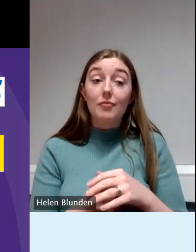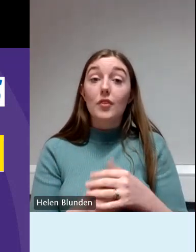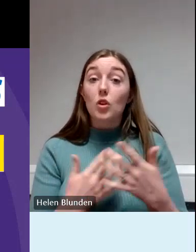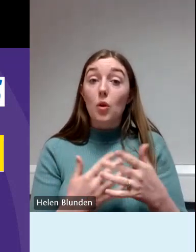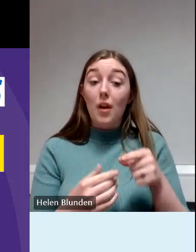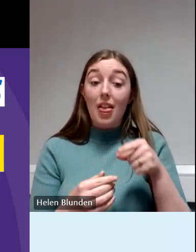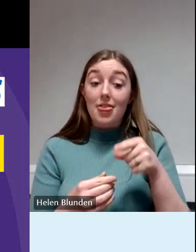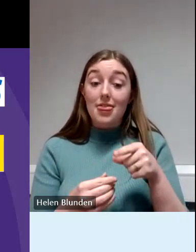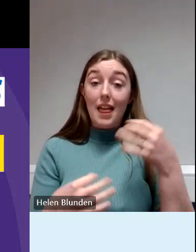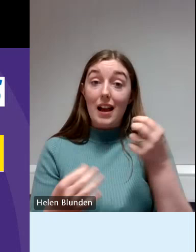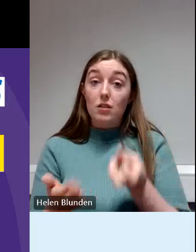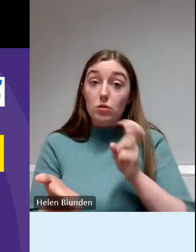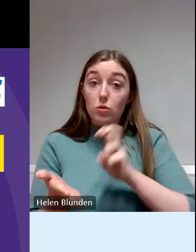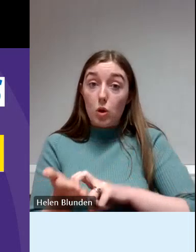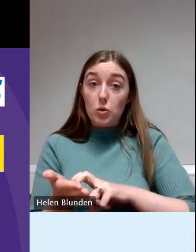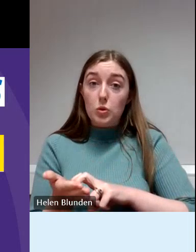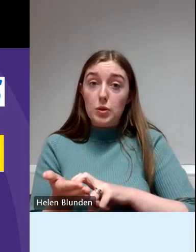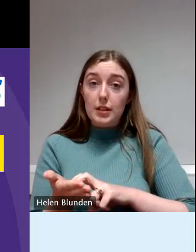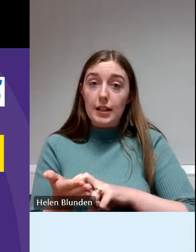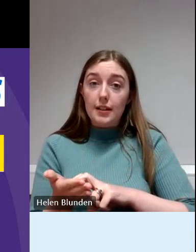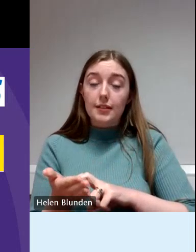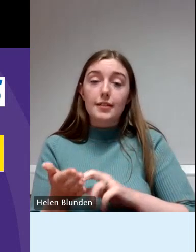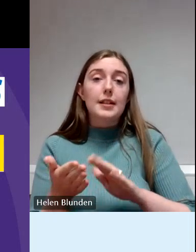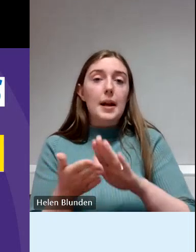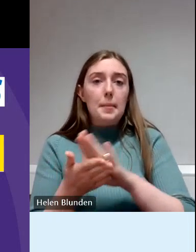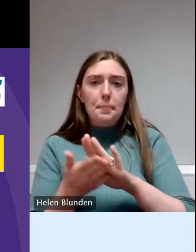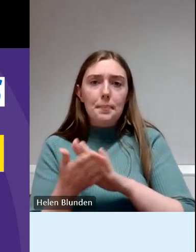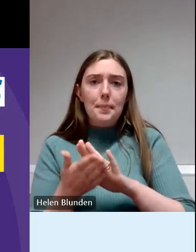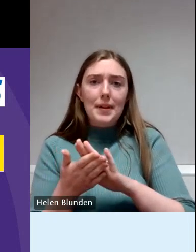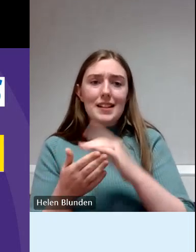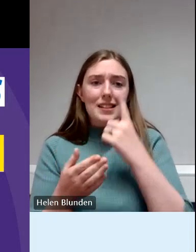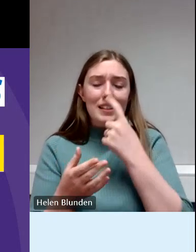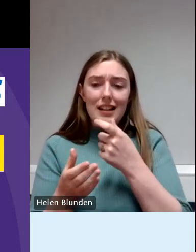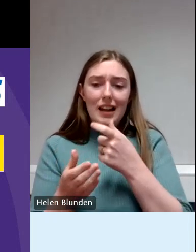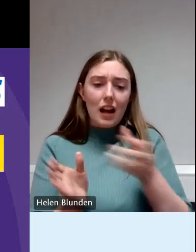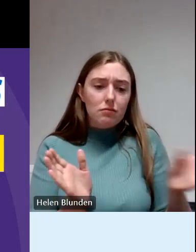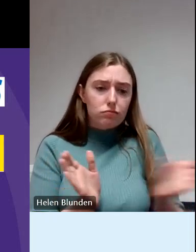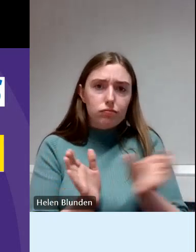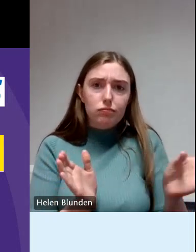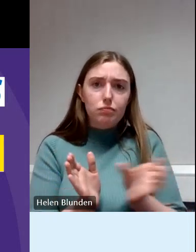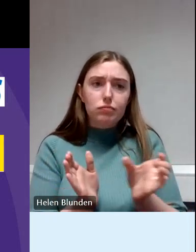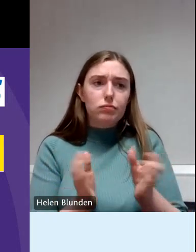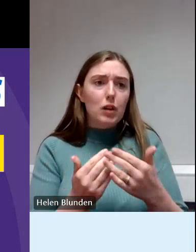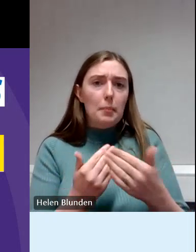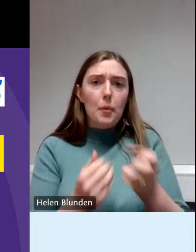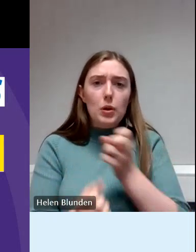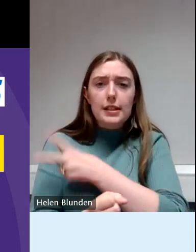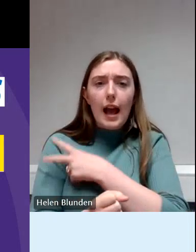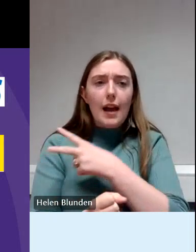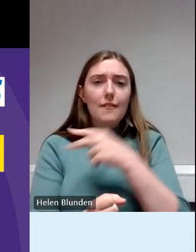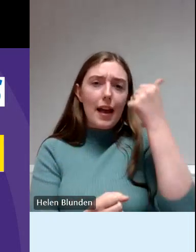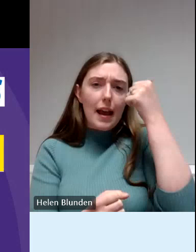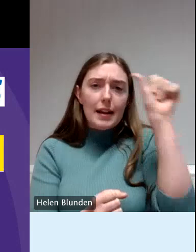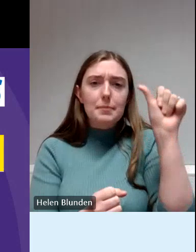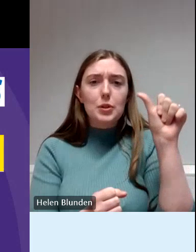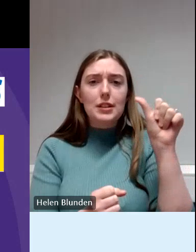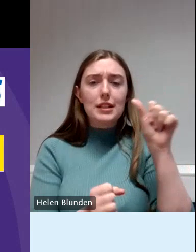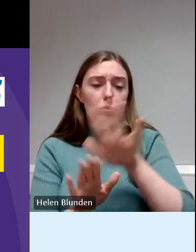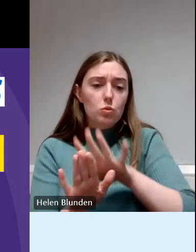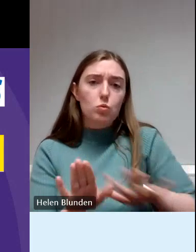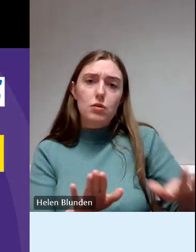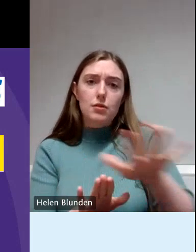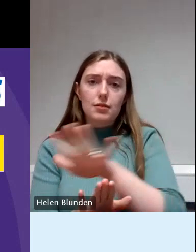contract is able to bring more scale in terms of expertise and of knowledge across the area in